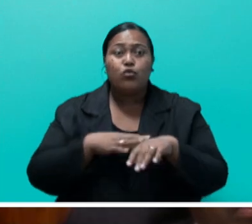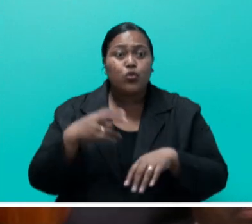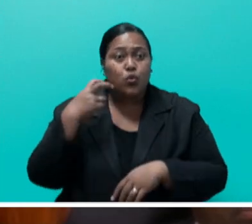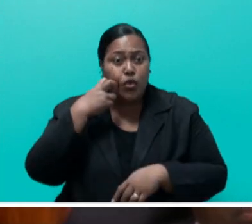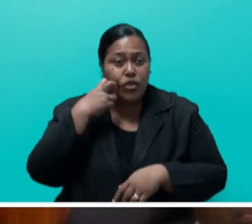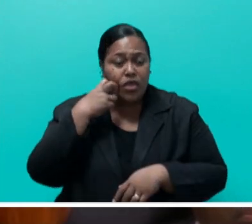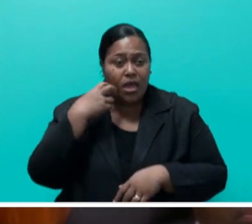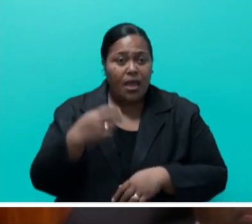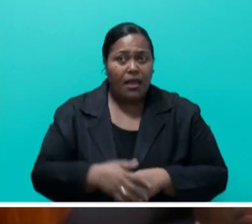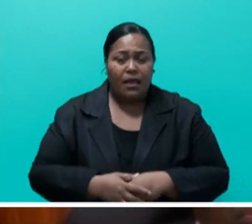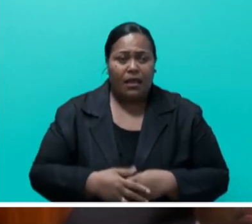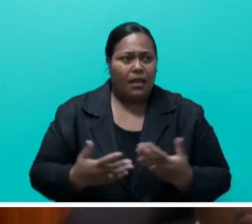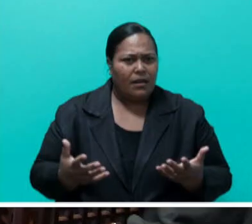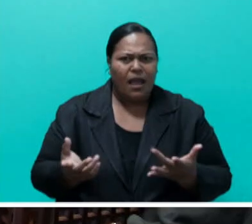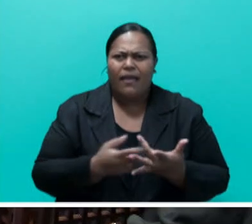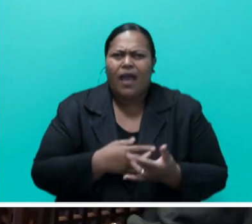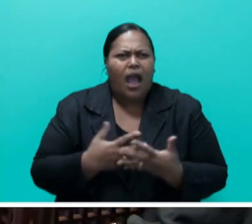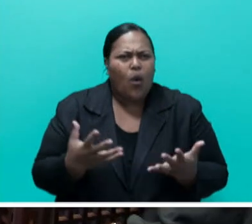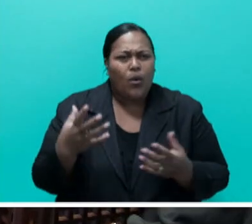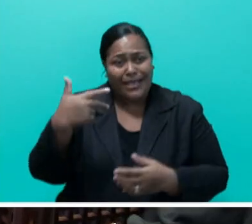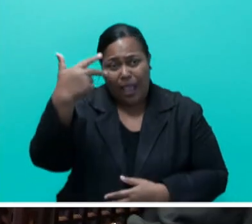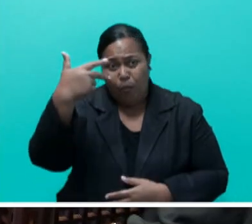now, Minister?